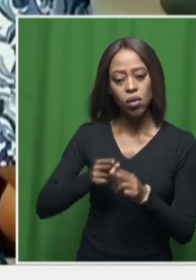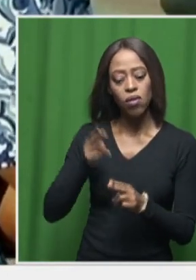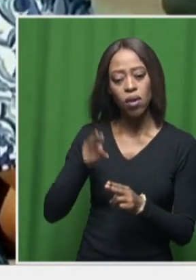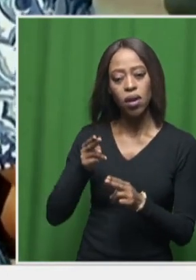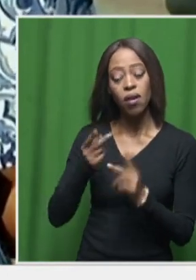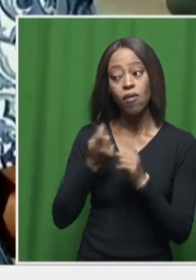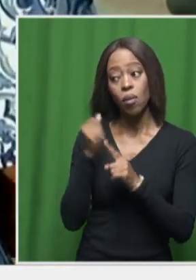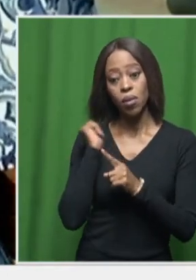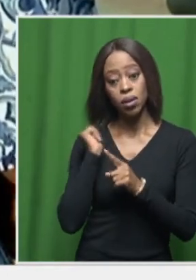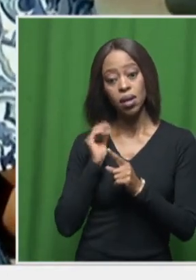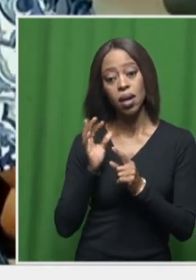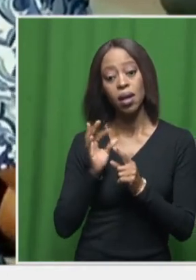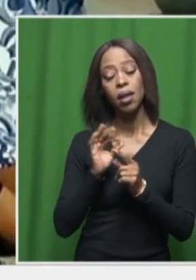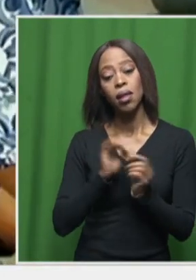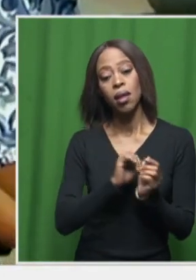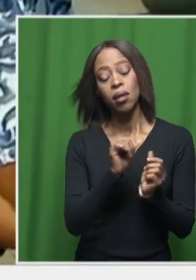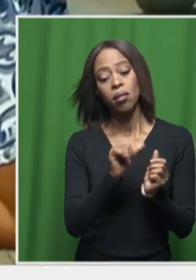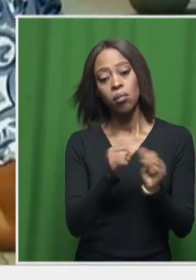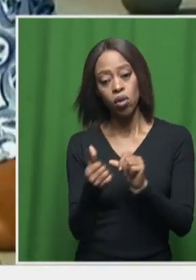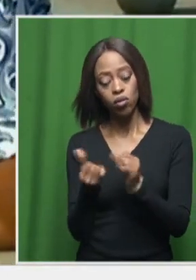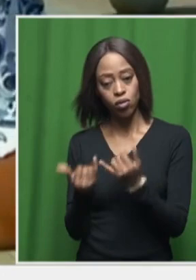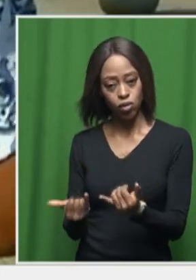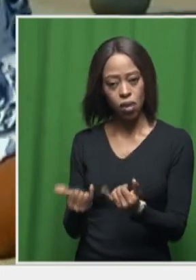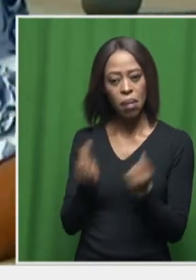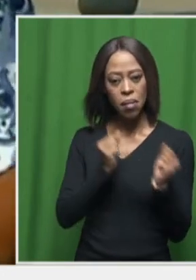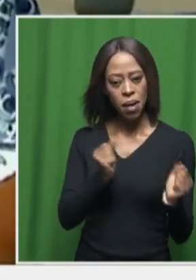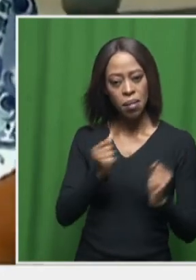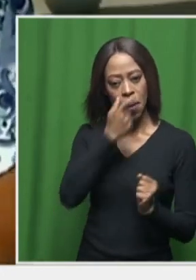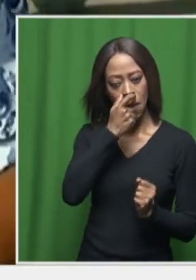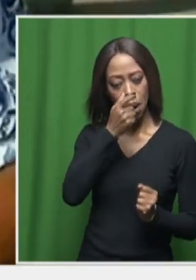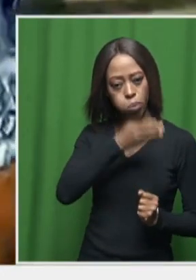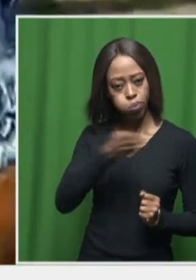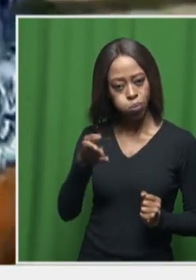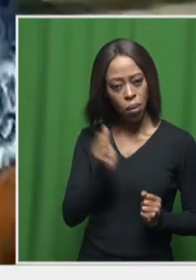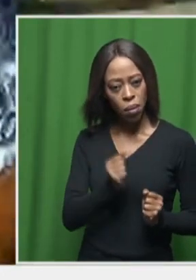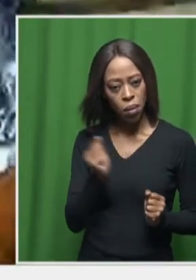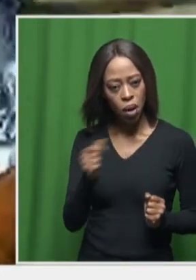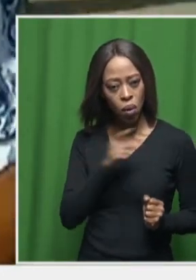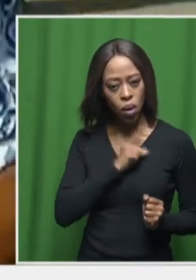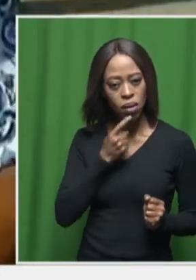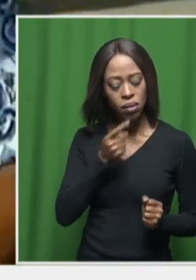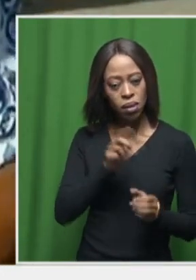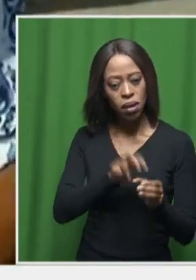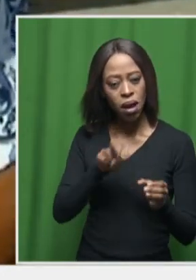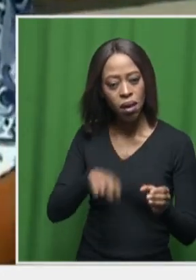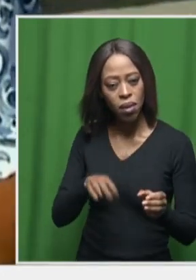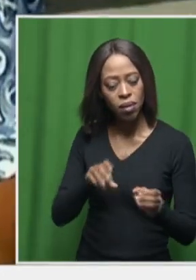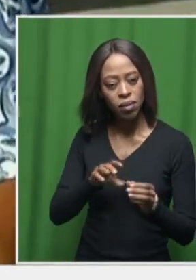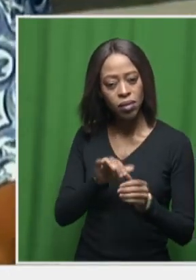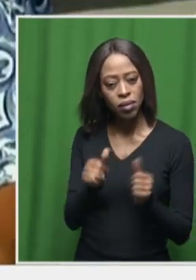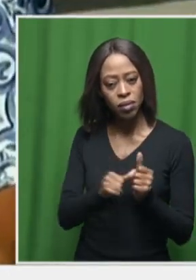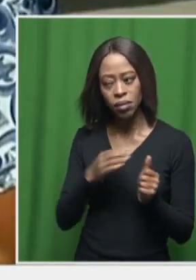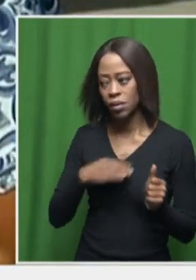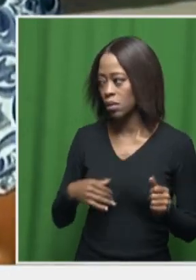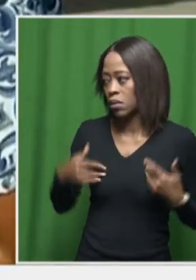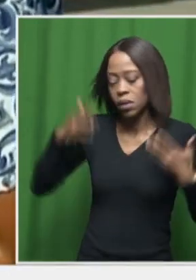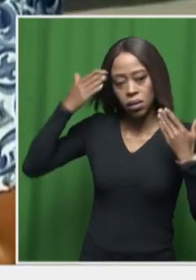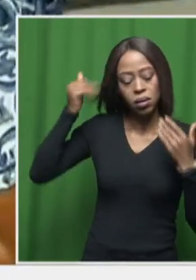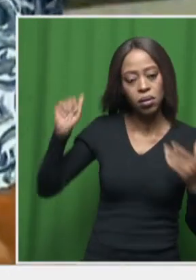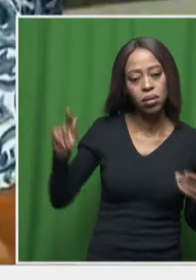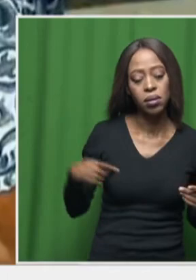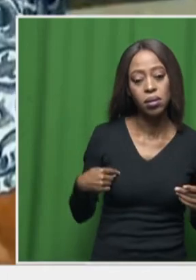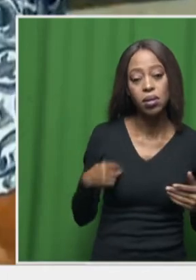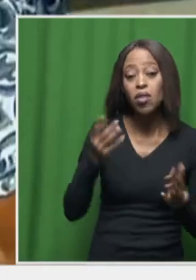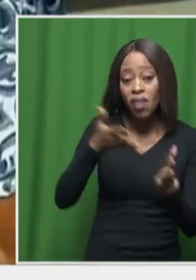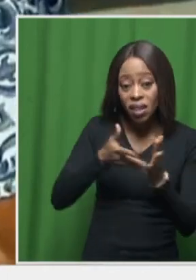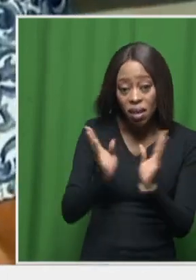of yesterday. Is the Deputy President still attending those cabinet meetings on the virtue that he's said he's resigning? It's above my pay grade, that one. Does he